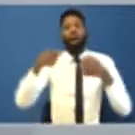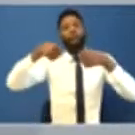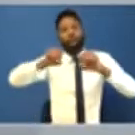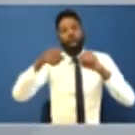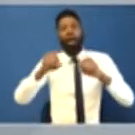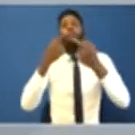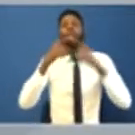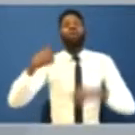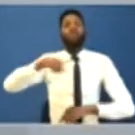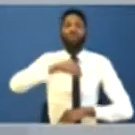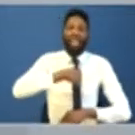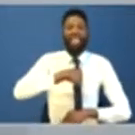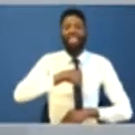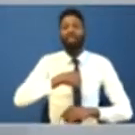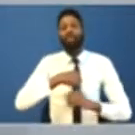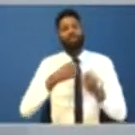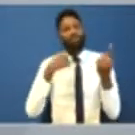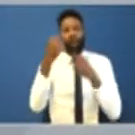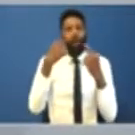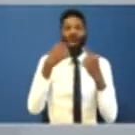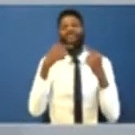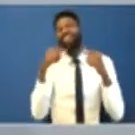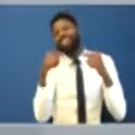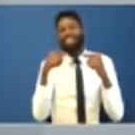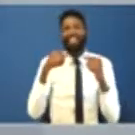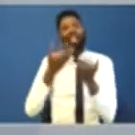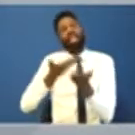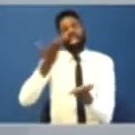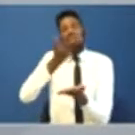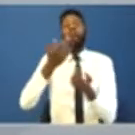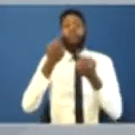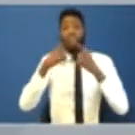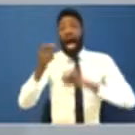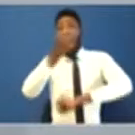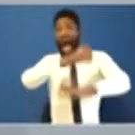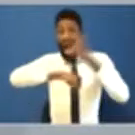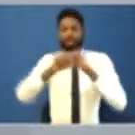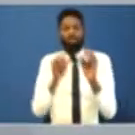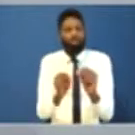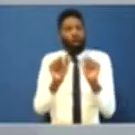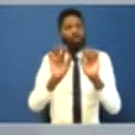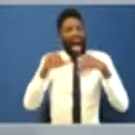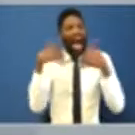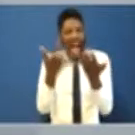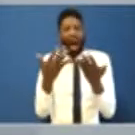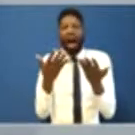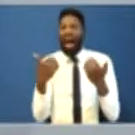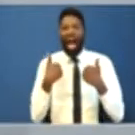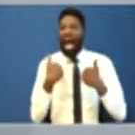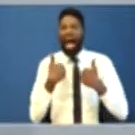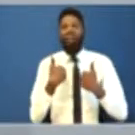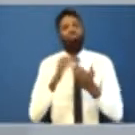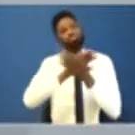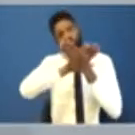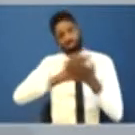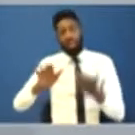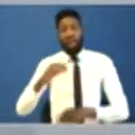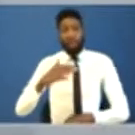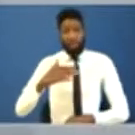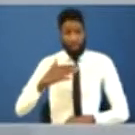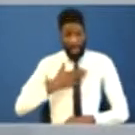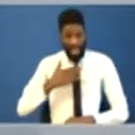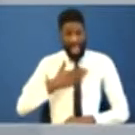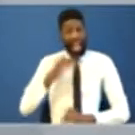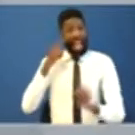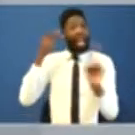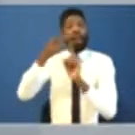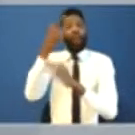dance around it but nobody concretely put solutions in place so my main aim will be to create